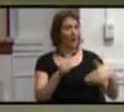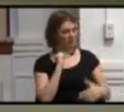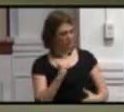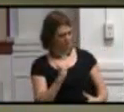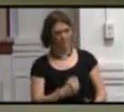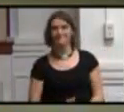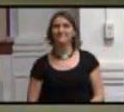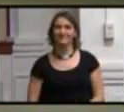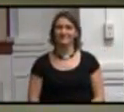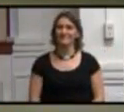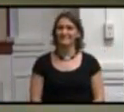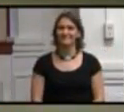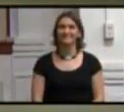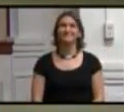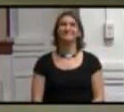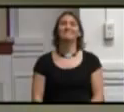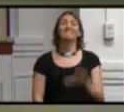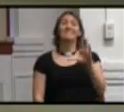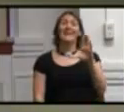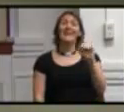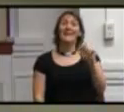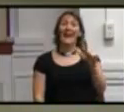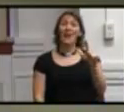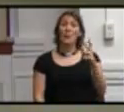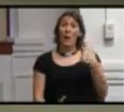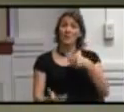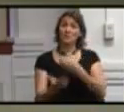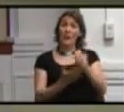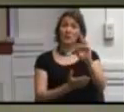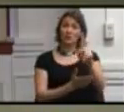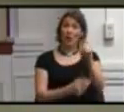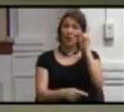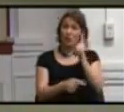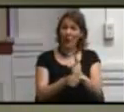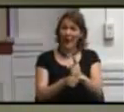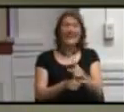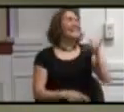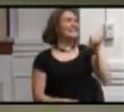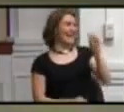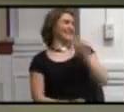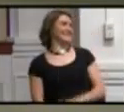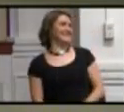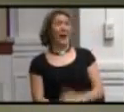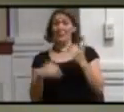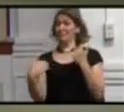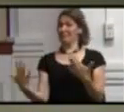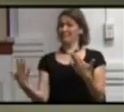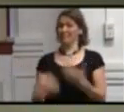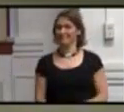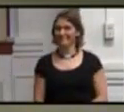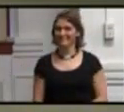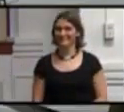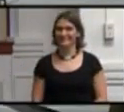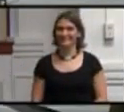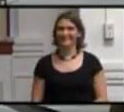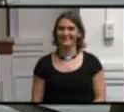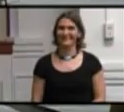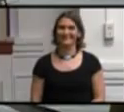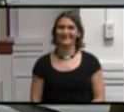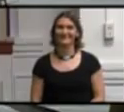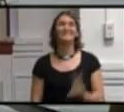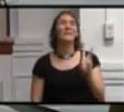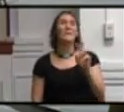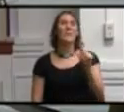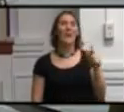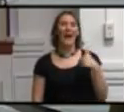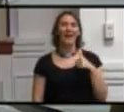you go. Carol, do you want us to buy a truck for Parks and Recs? I do. Yes, tell us about that, please. Well,